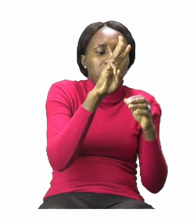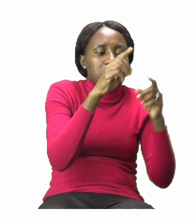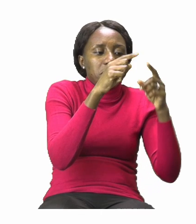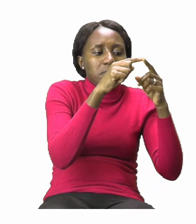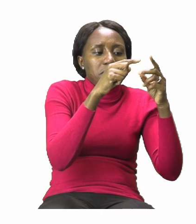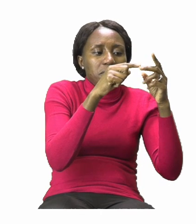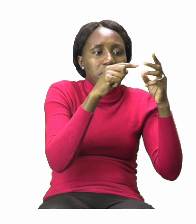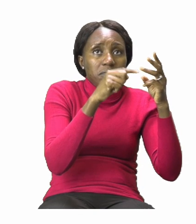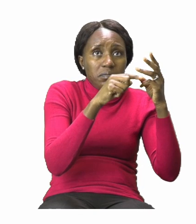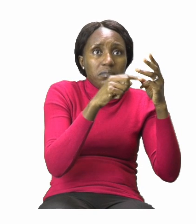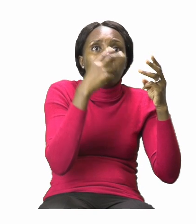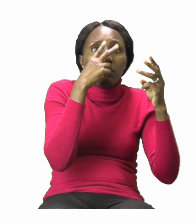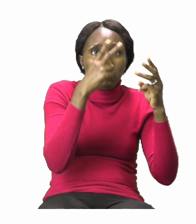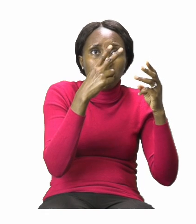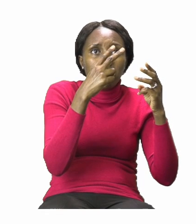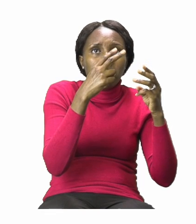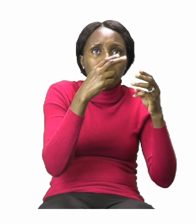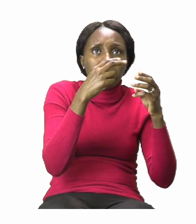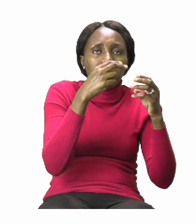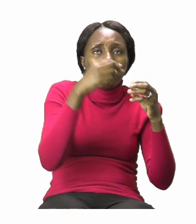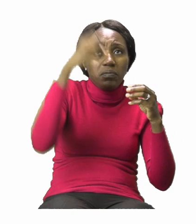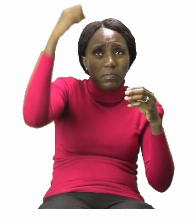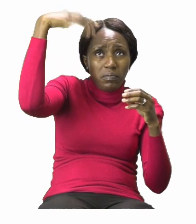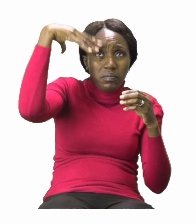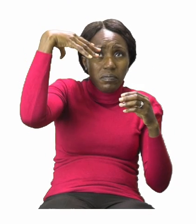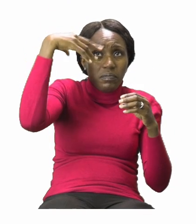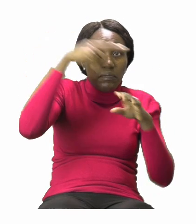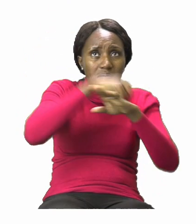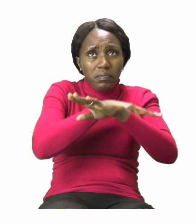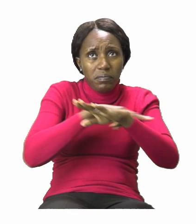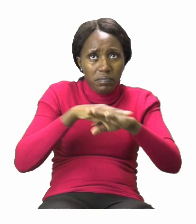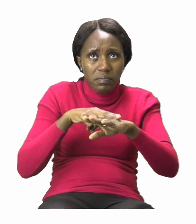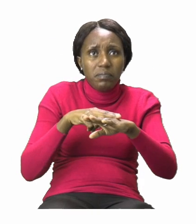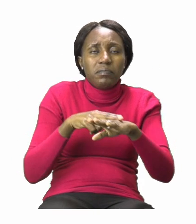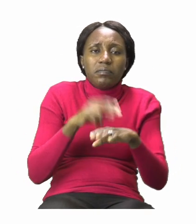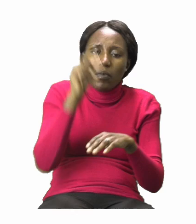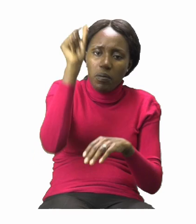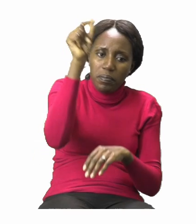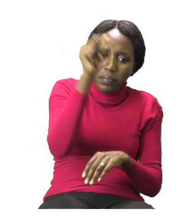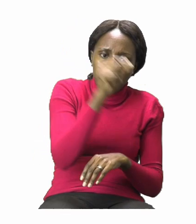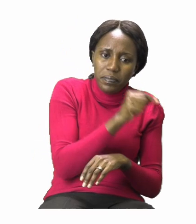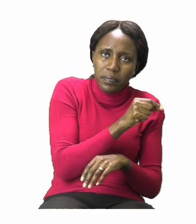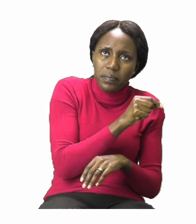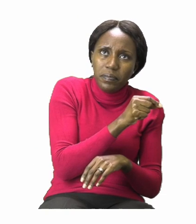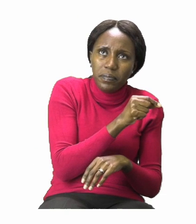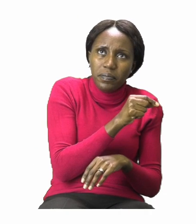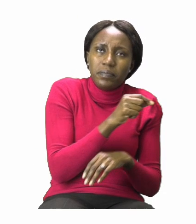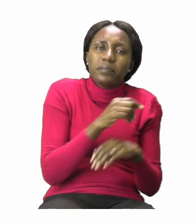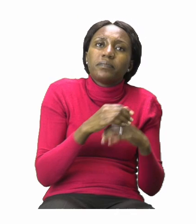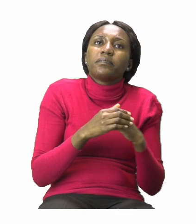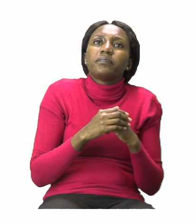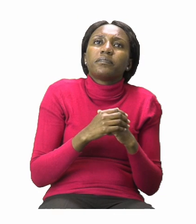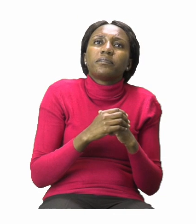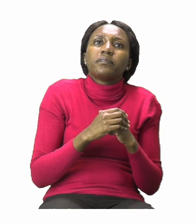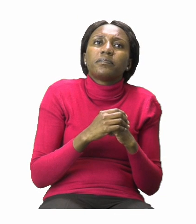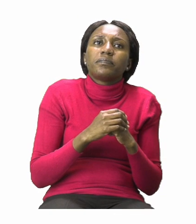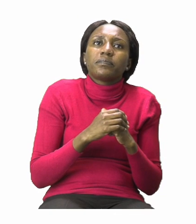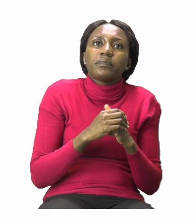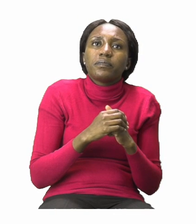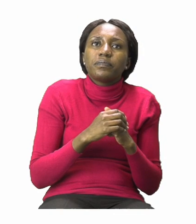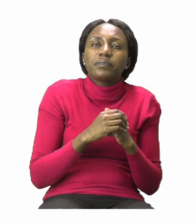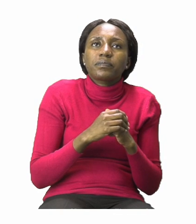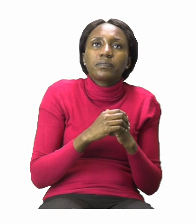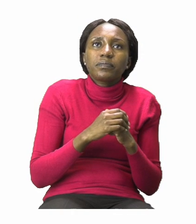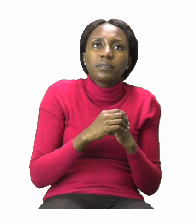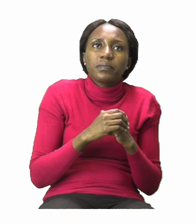Yes, we can see that there is a beautiful street lamp just like the one we have. So please draw a line from the